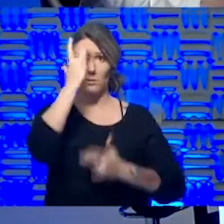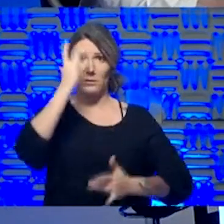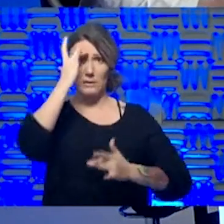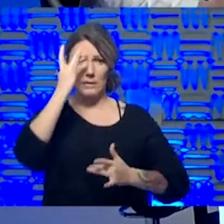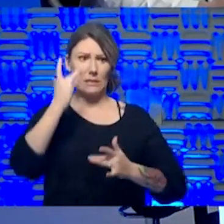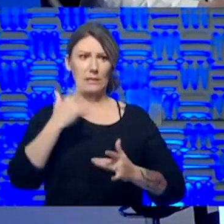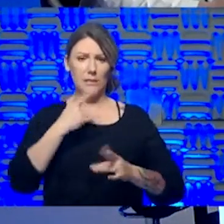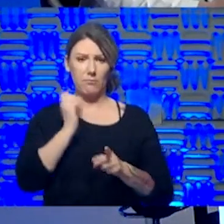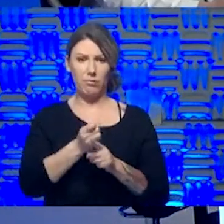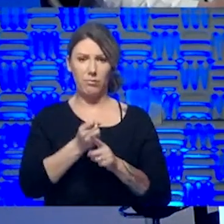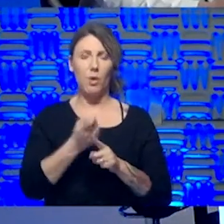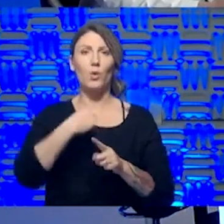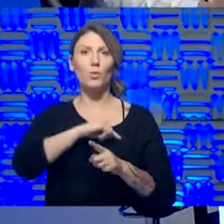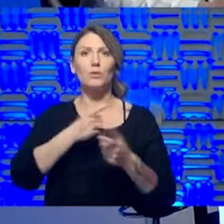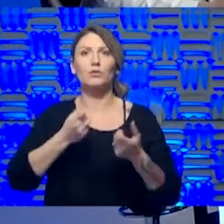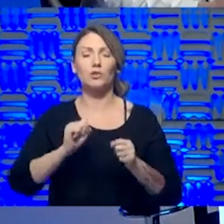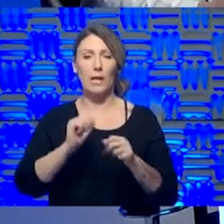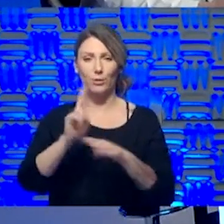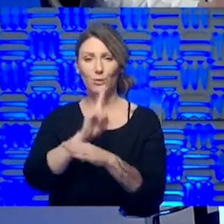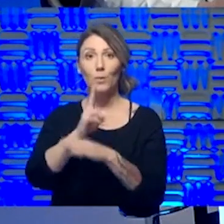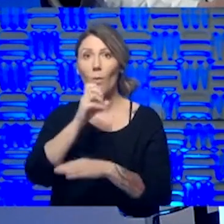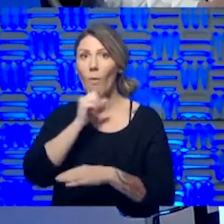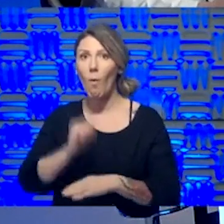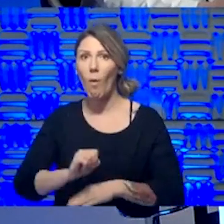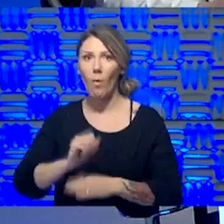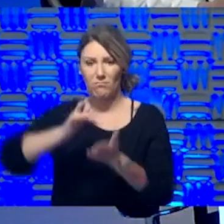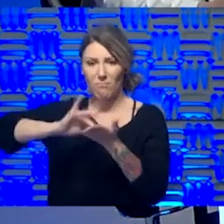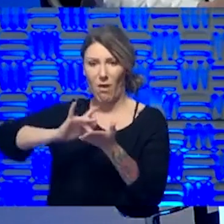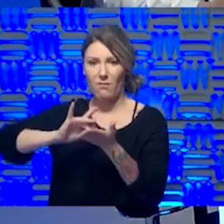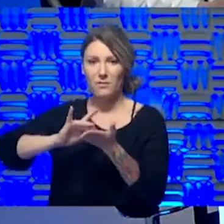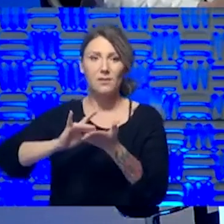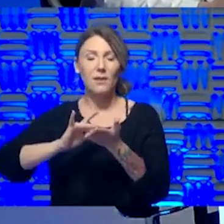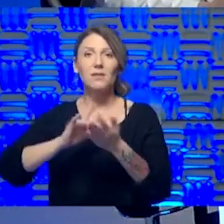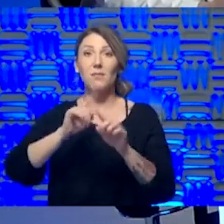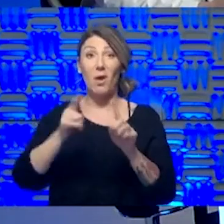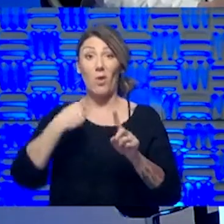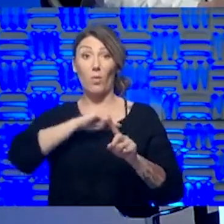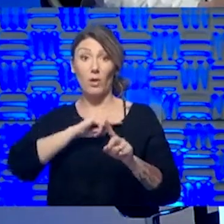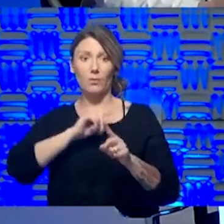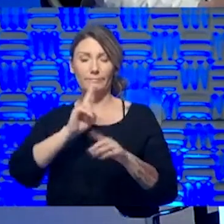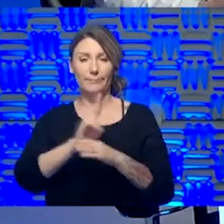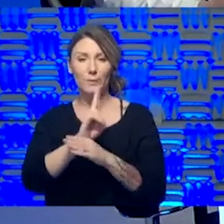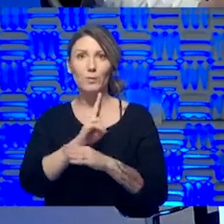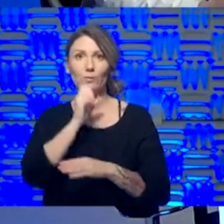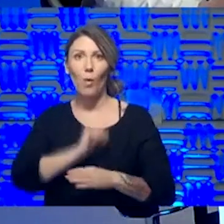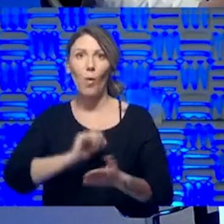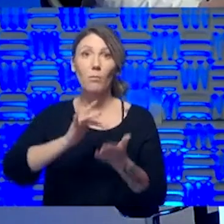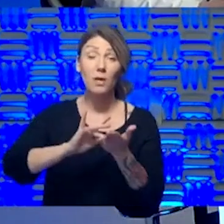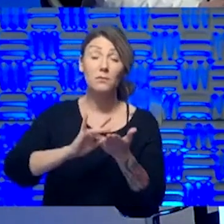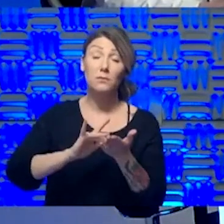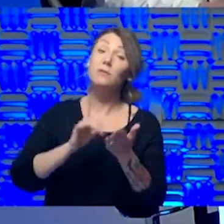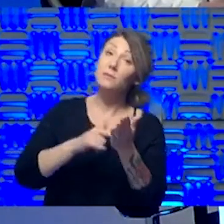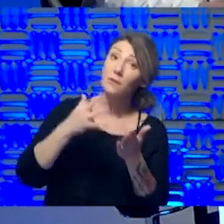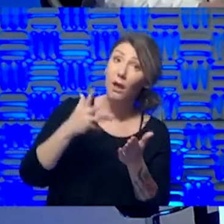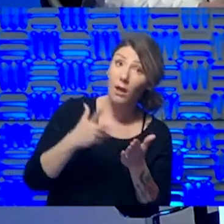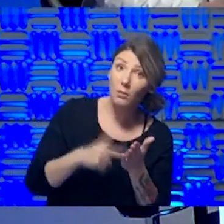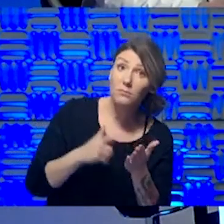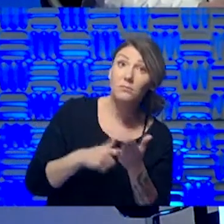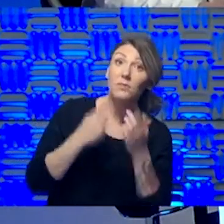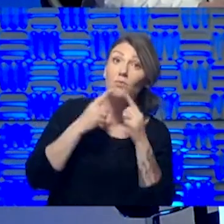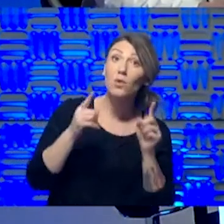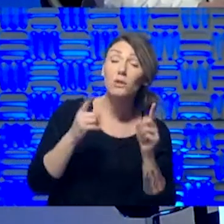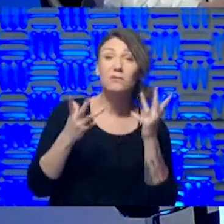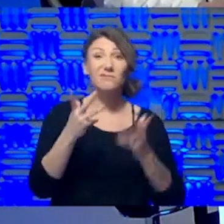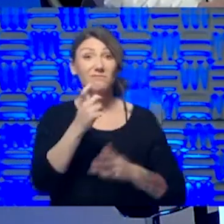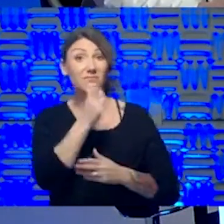drugs first, because that's a lot easier than trying to develop whole new drugs. Yeah. But we're just repurposing drugs, and we've done this many times, and sometimes it works out, sometimes it doesn't. Yeah.